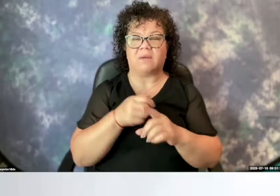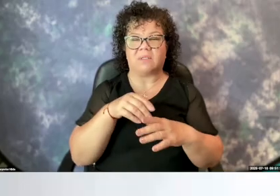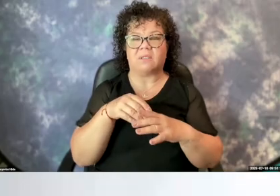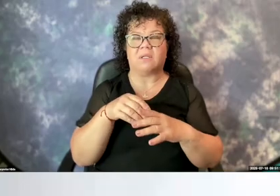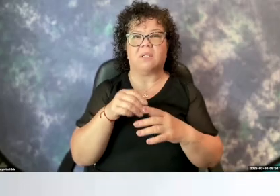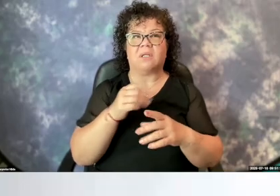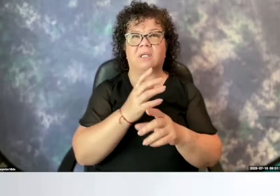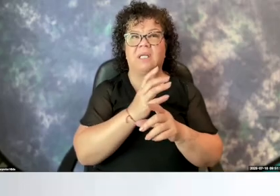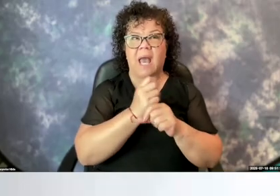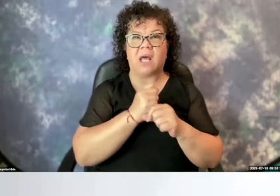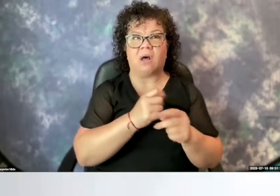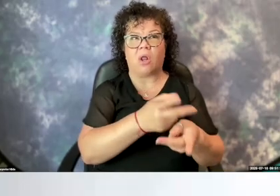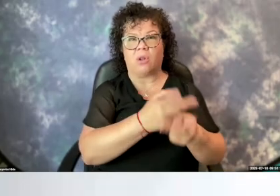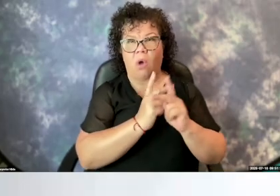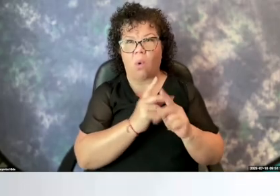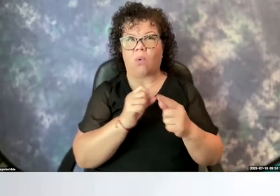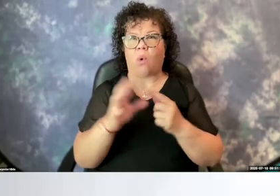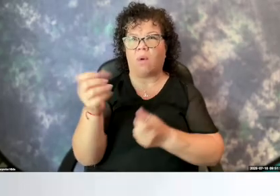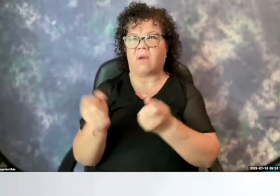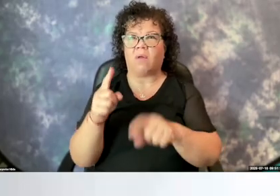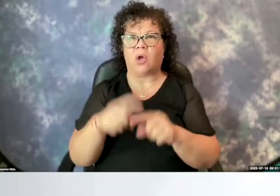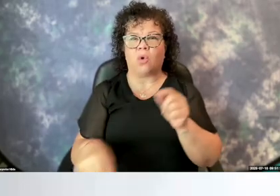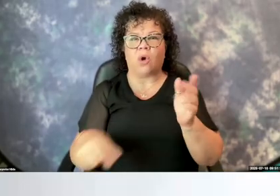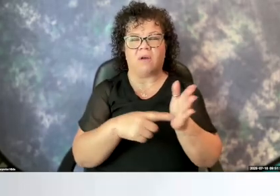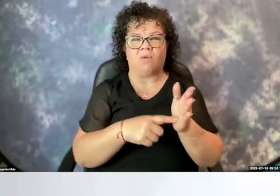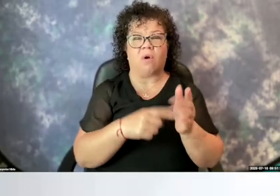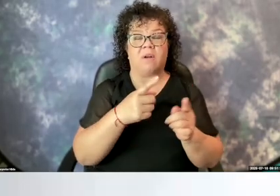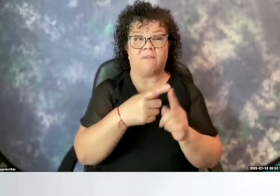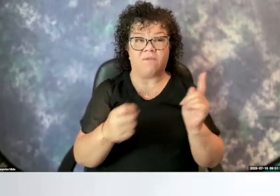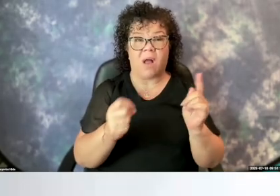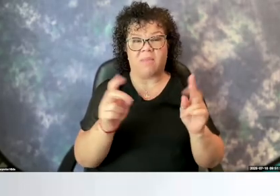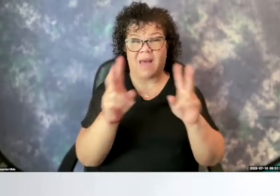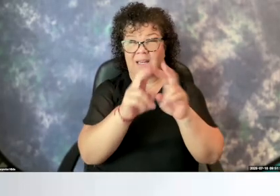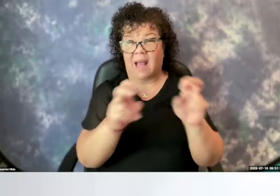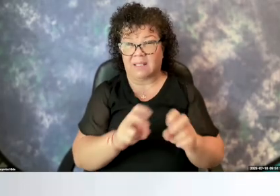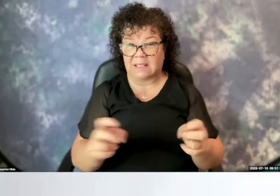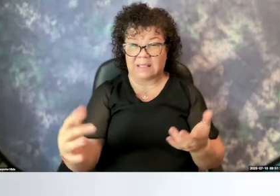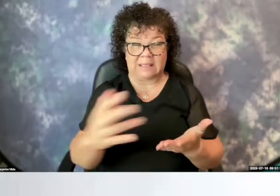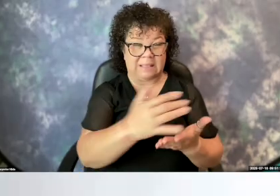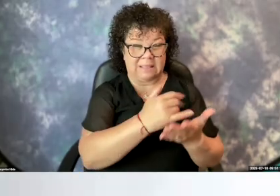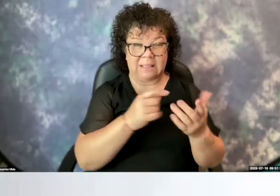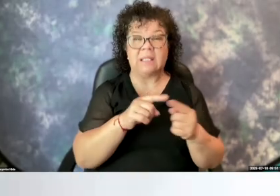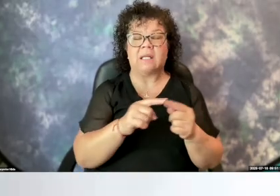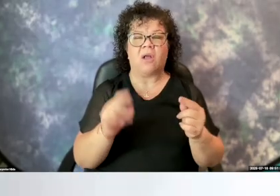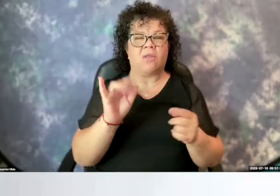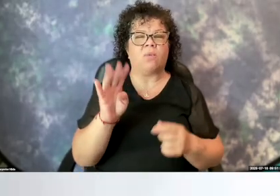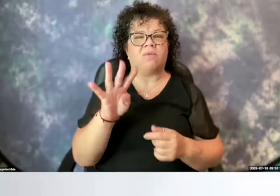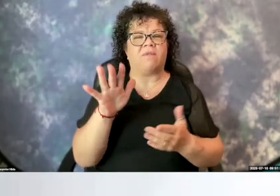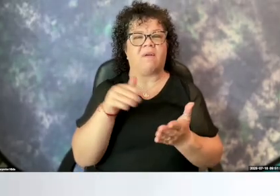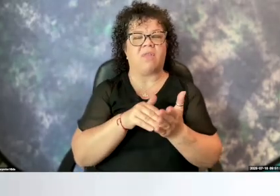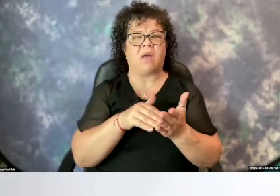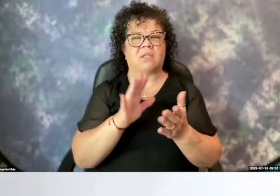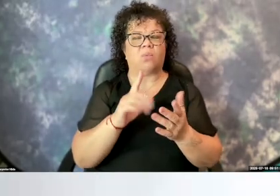themselves into a loan and or a vehicle that they could not afford. And so based on their analyses, 45,000 was the number that